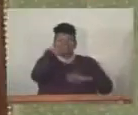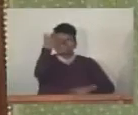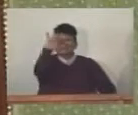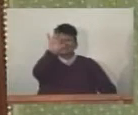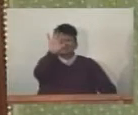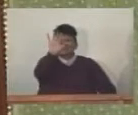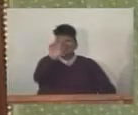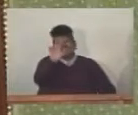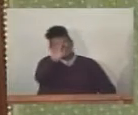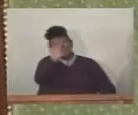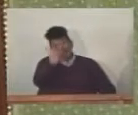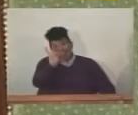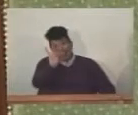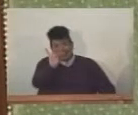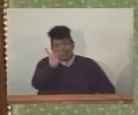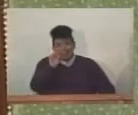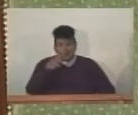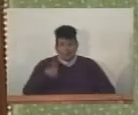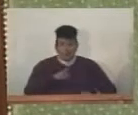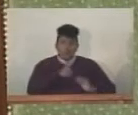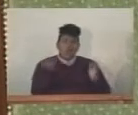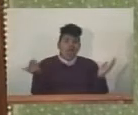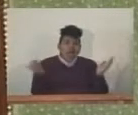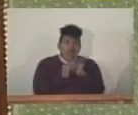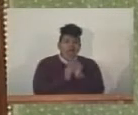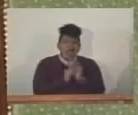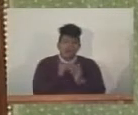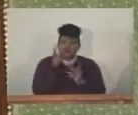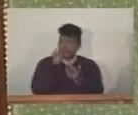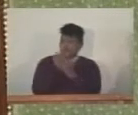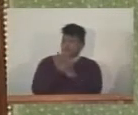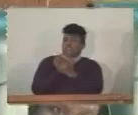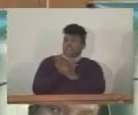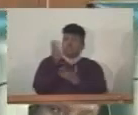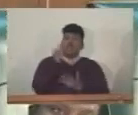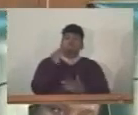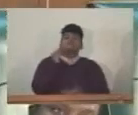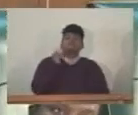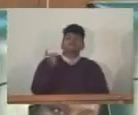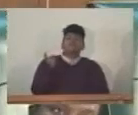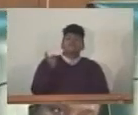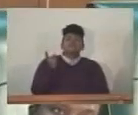1938, we again witnessed and experienced